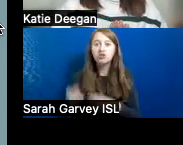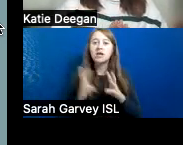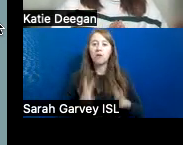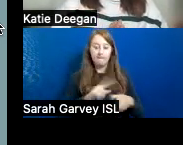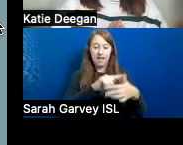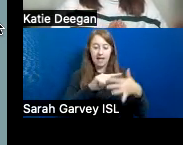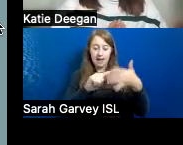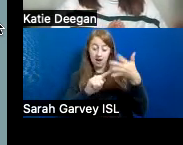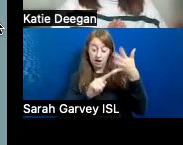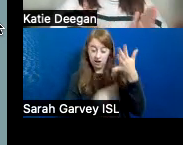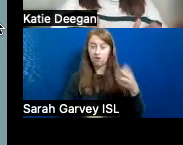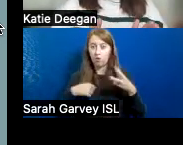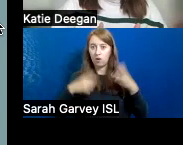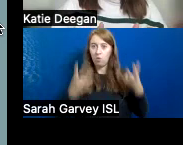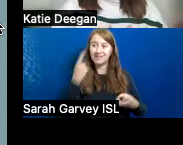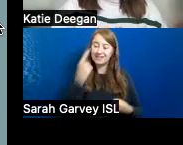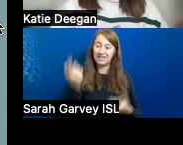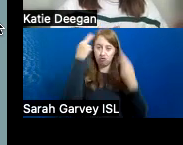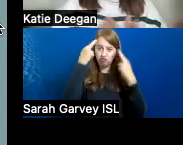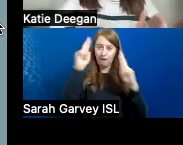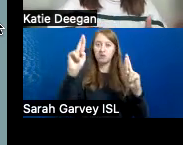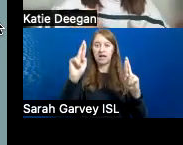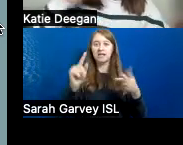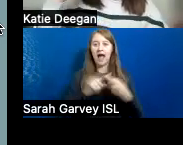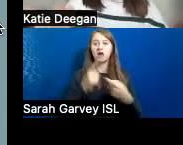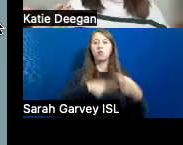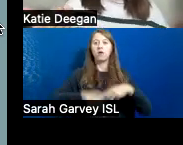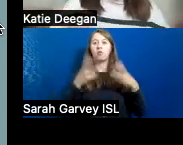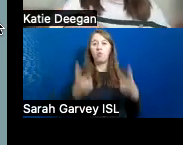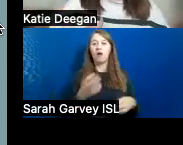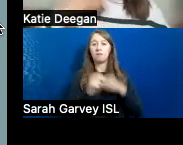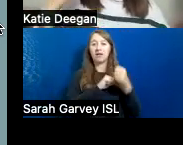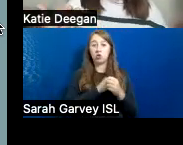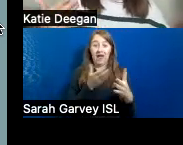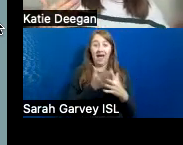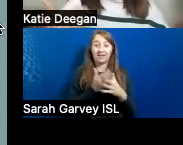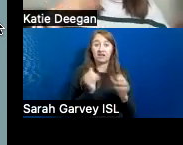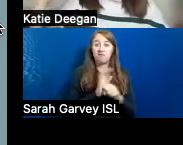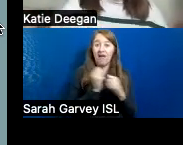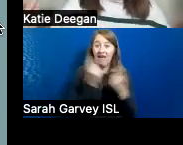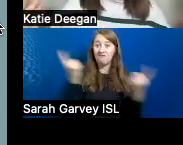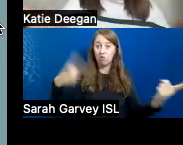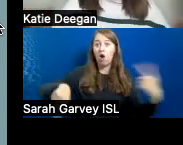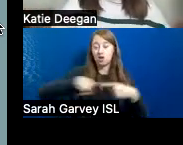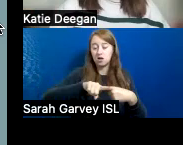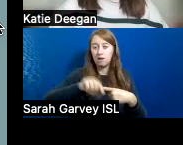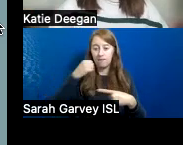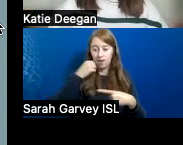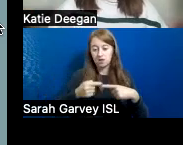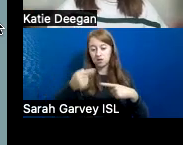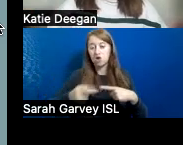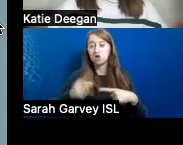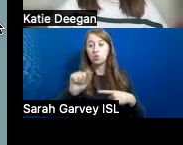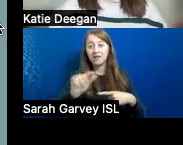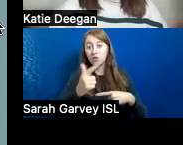are as accessible to everybody, so that when we do get to 2024 and elections beyond, that